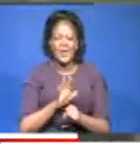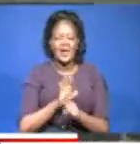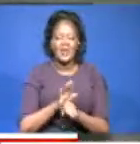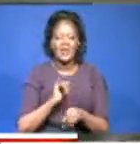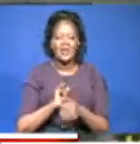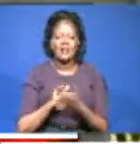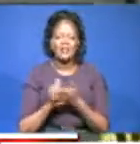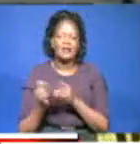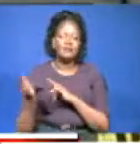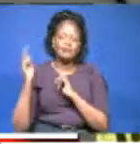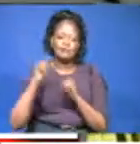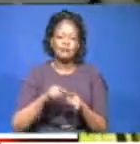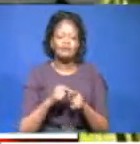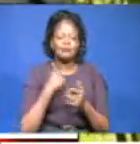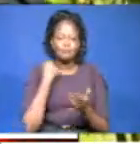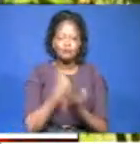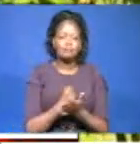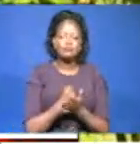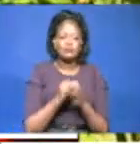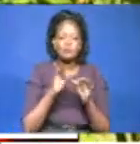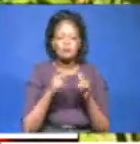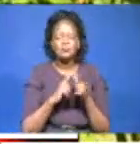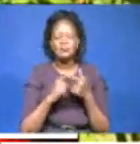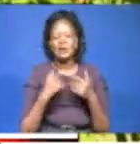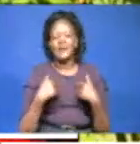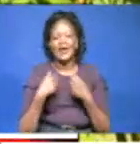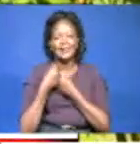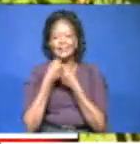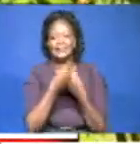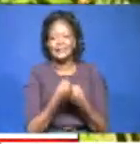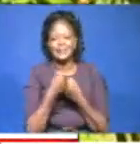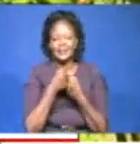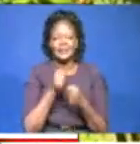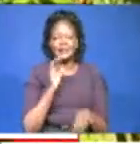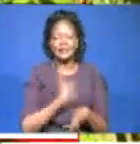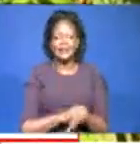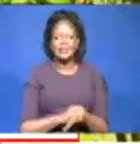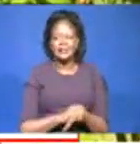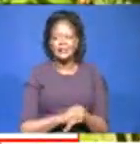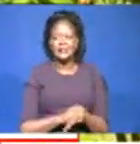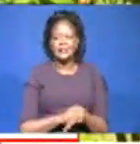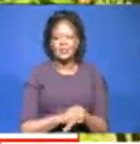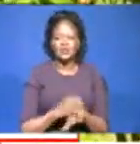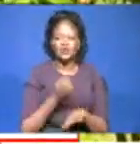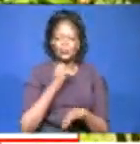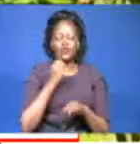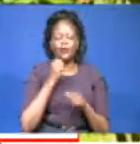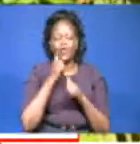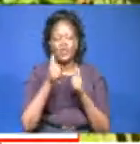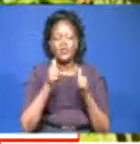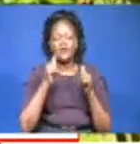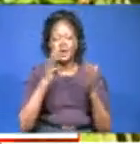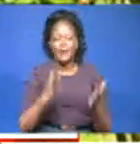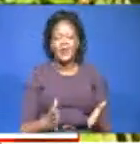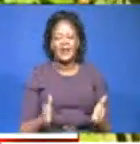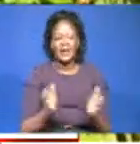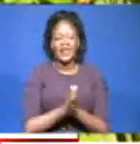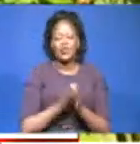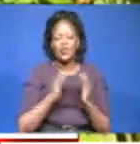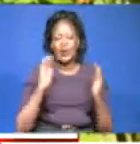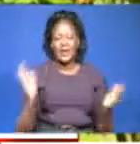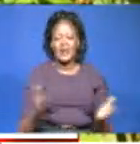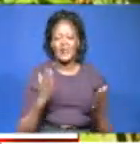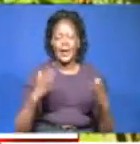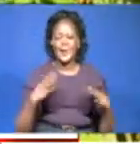cha kahawa. Hata kumekuwa na changamoto ya kupata miche kwa wakulima wengine, na tuna encourage tu